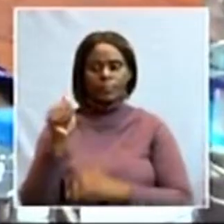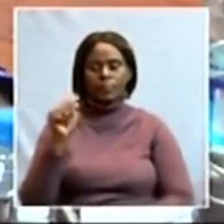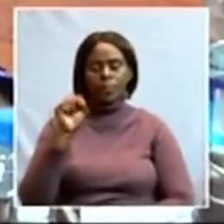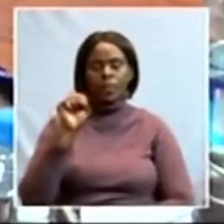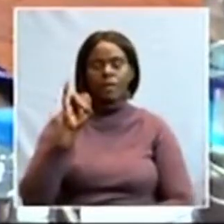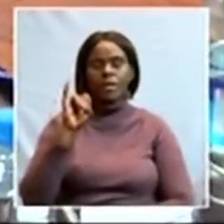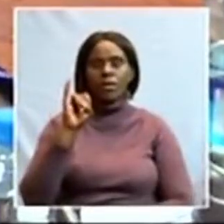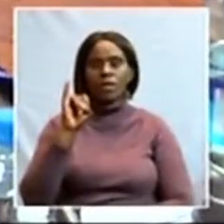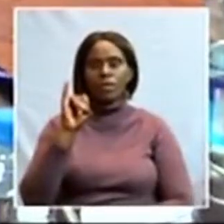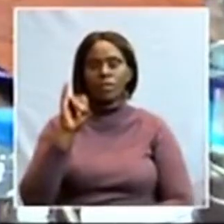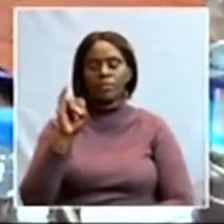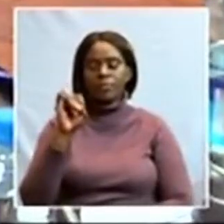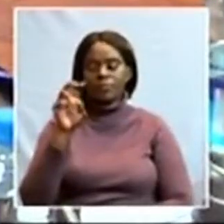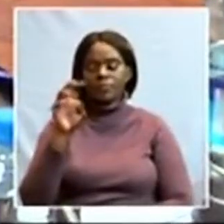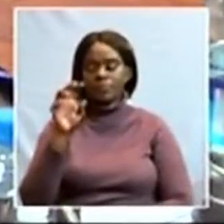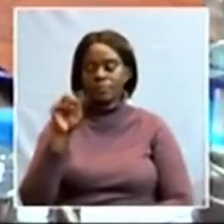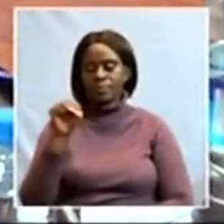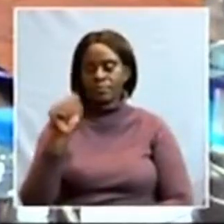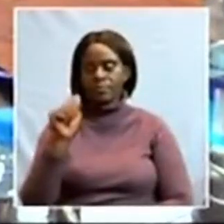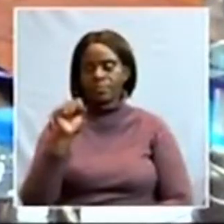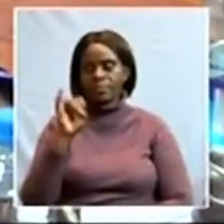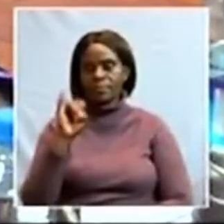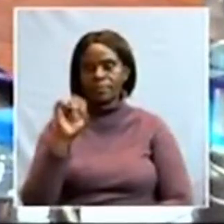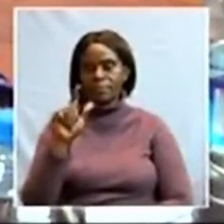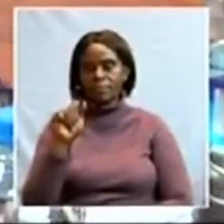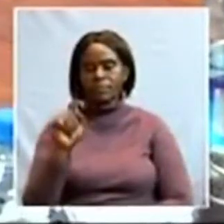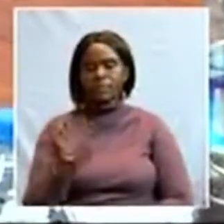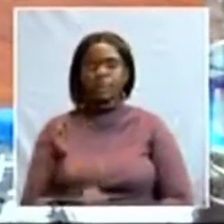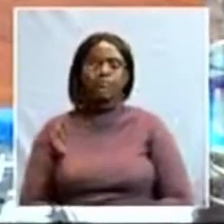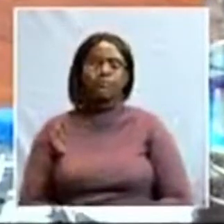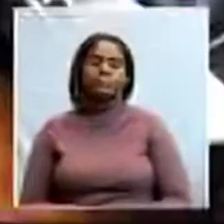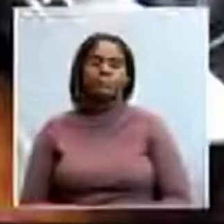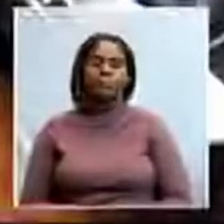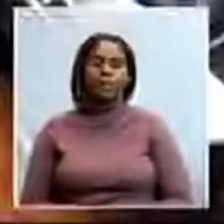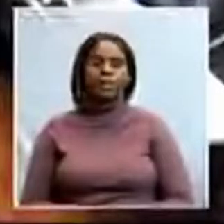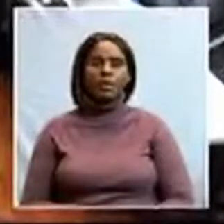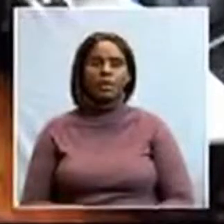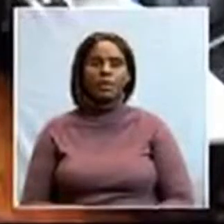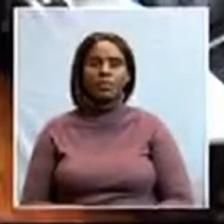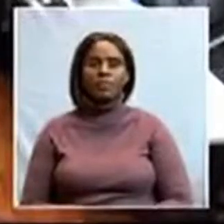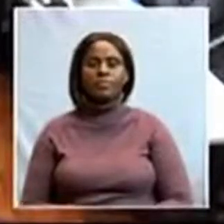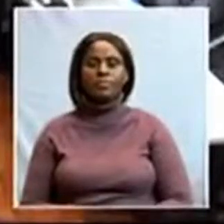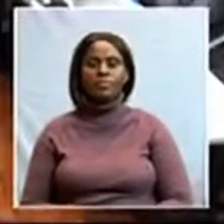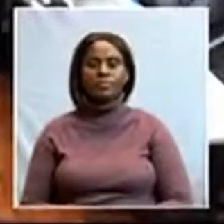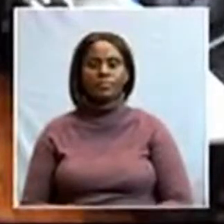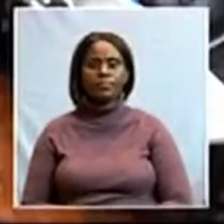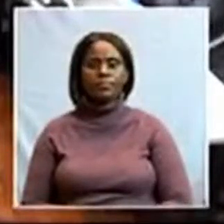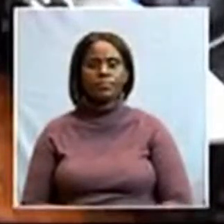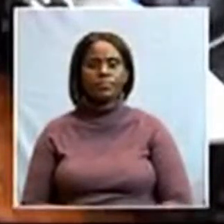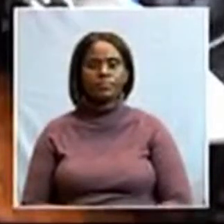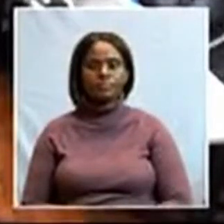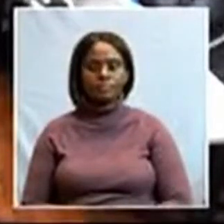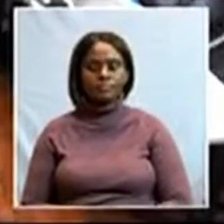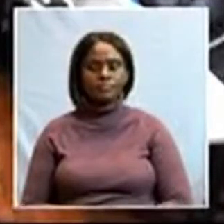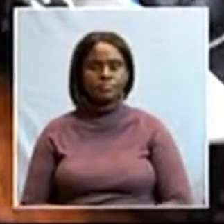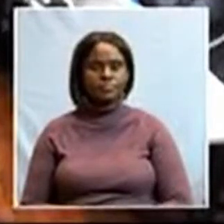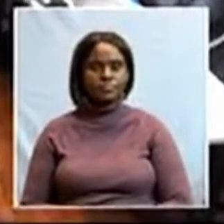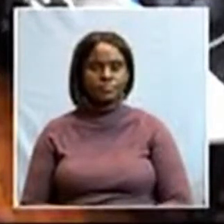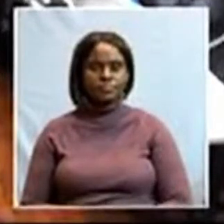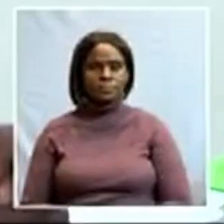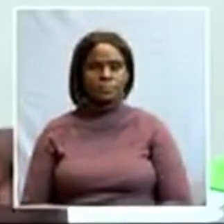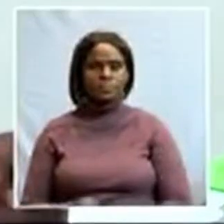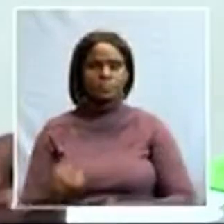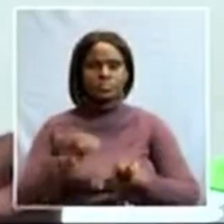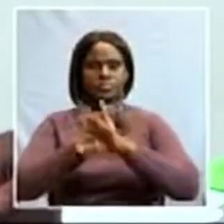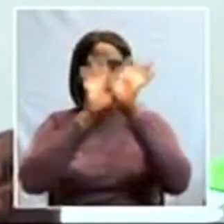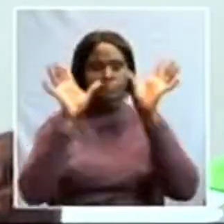council will be adhered to. I submit, Chair. Thank you. Thank you so much. I will now invite points